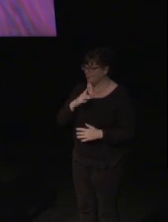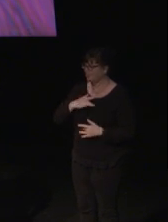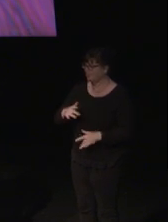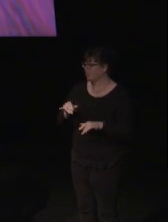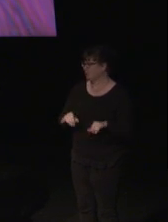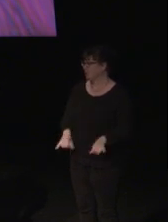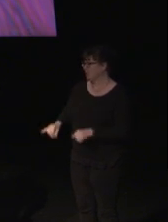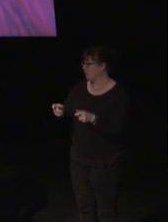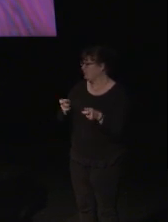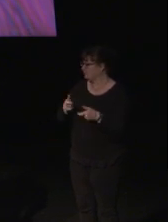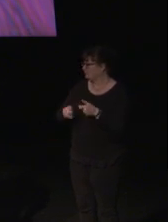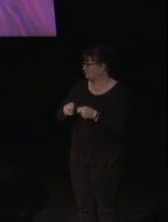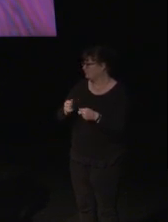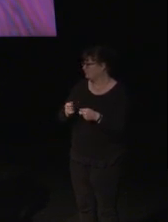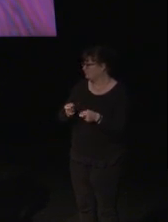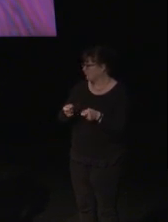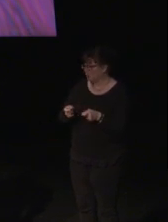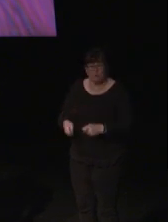controller.